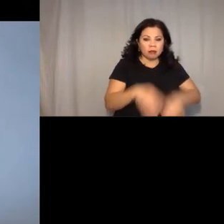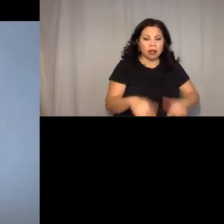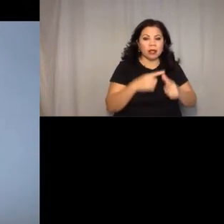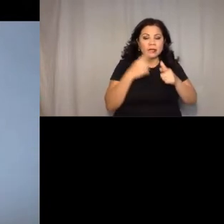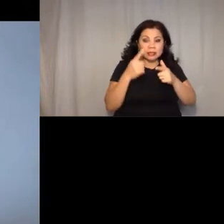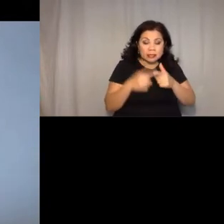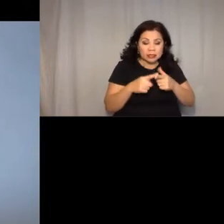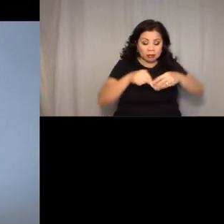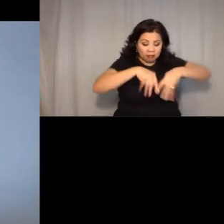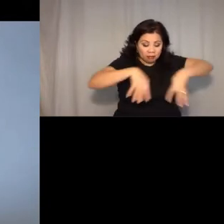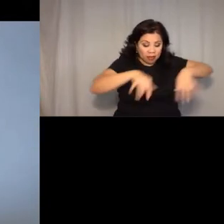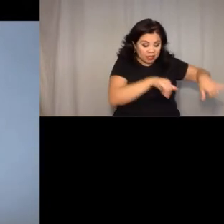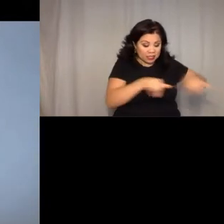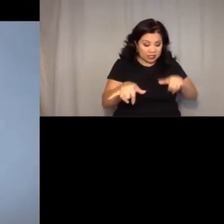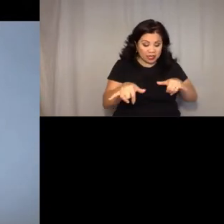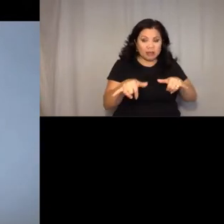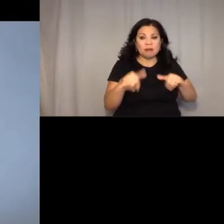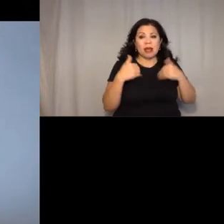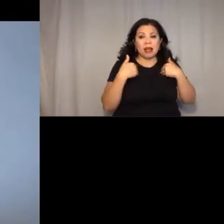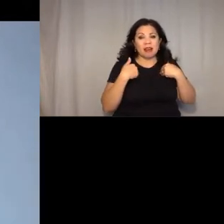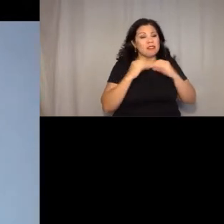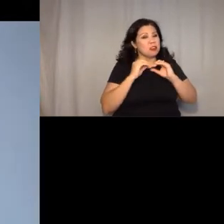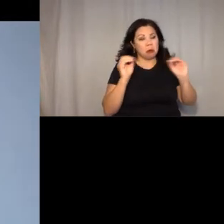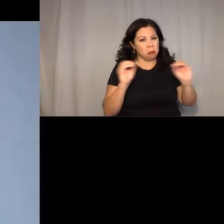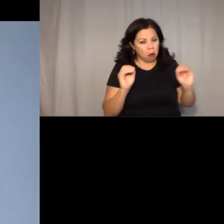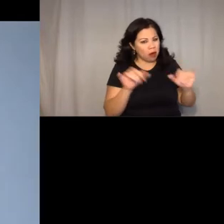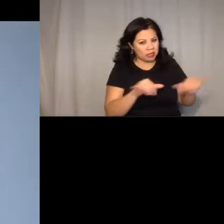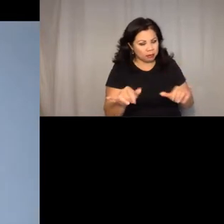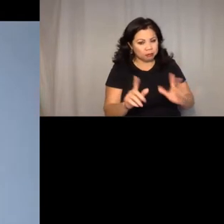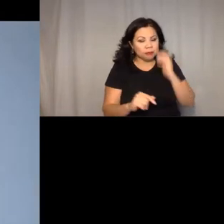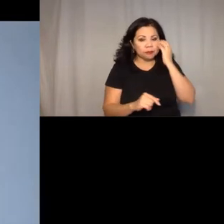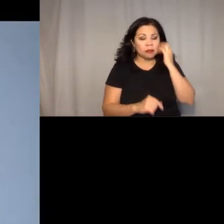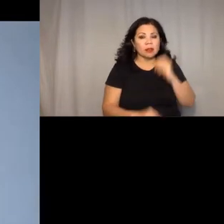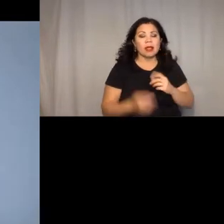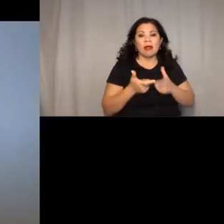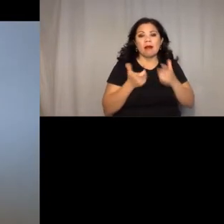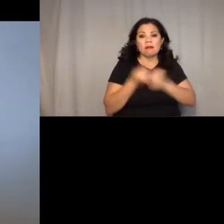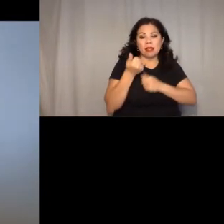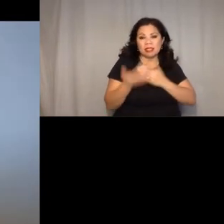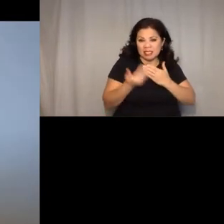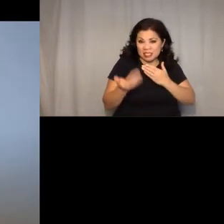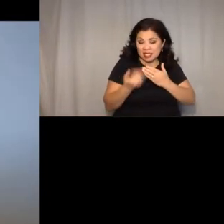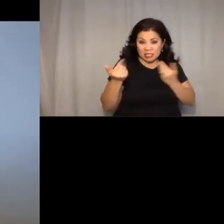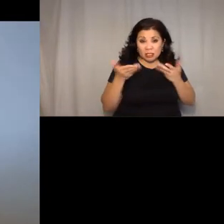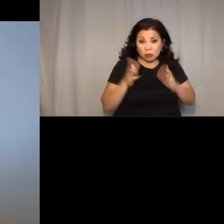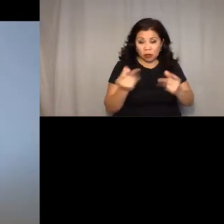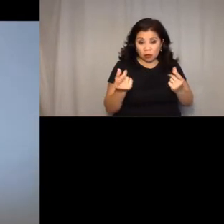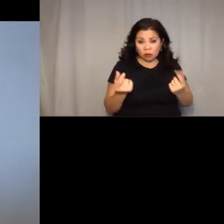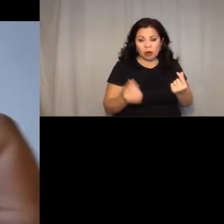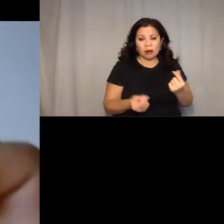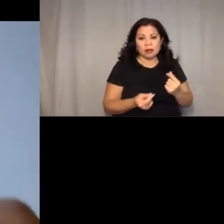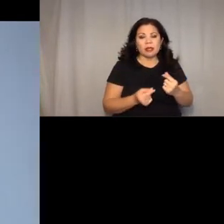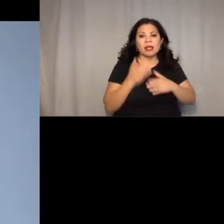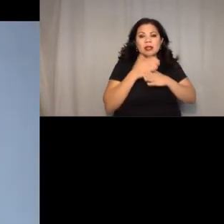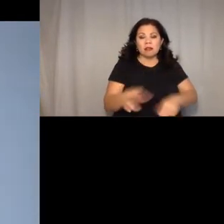between those two numbers, between the numerator and denominator. The fastest way to get to that is to divide by the biggest one they